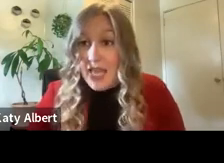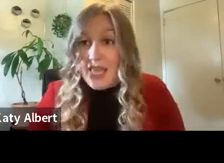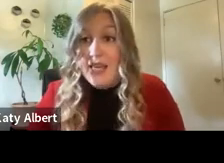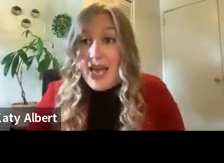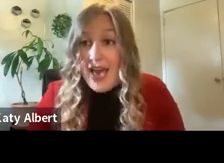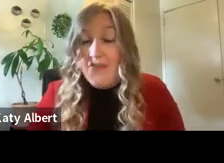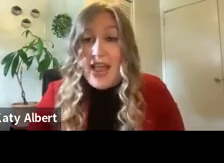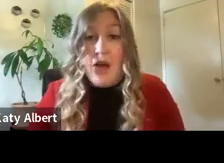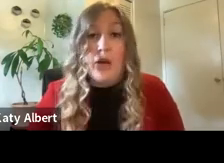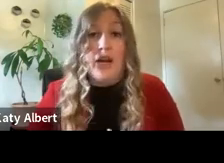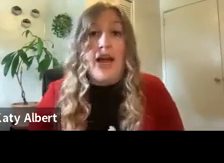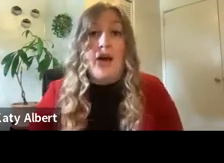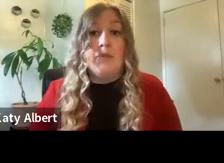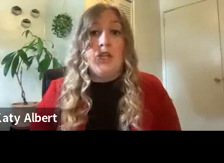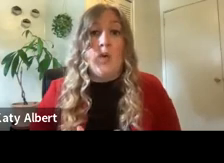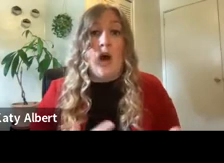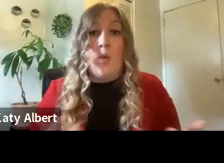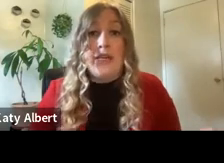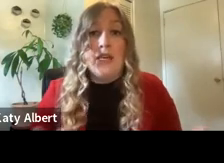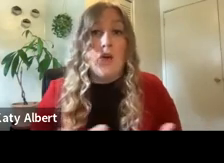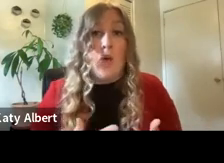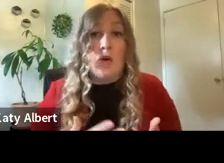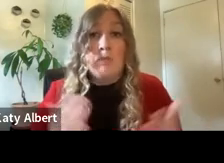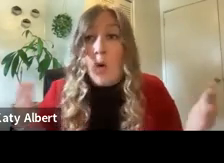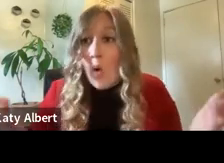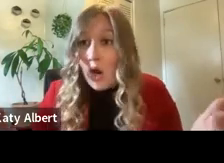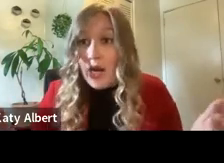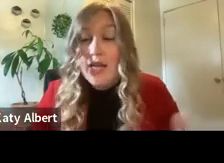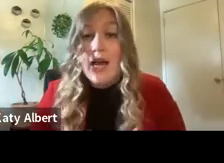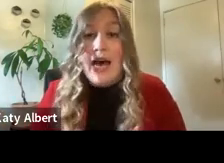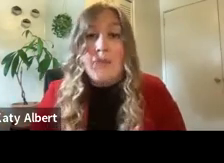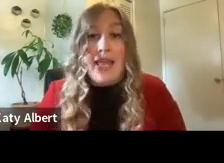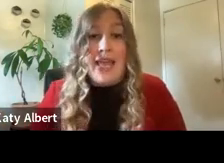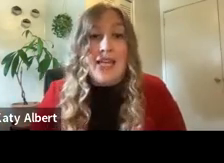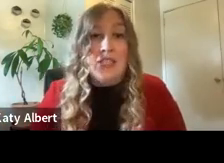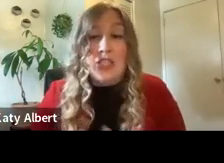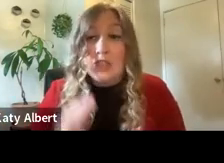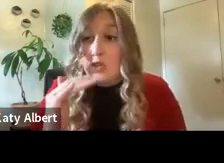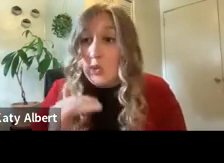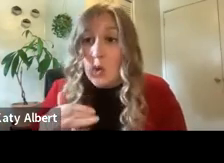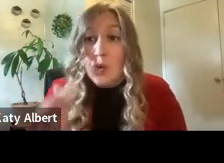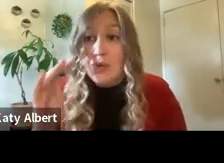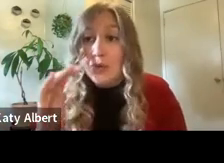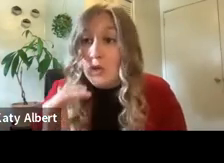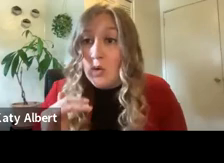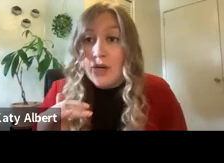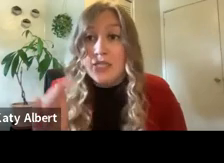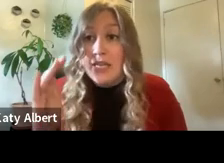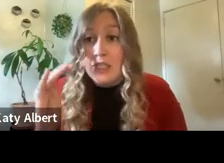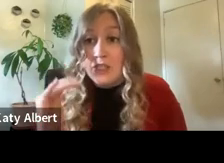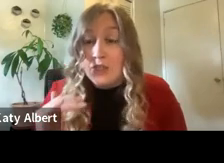to take a half an hour, a week or more, and just scroll through